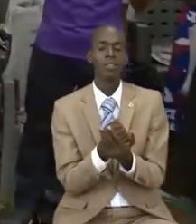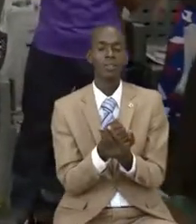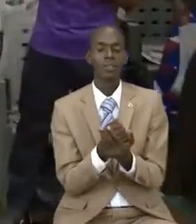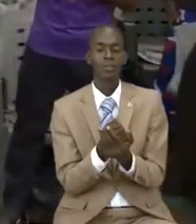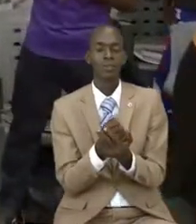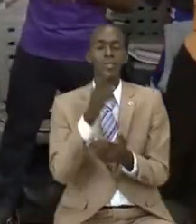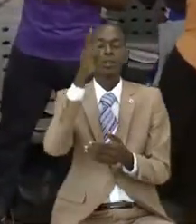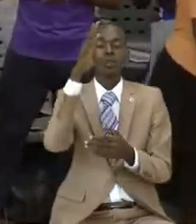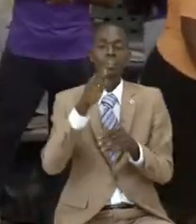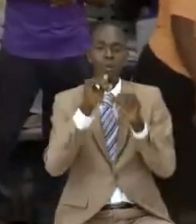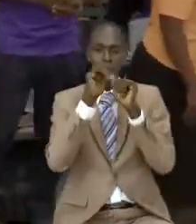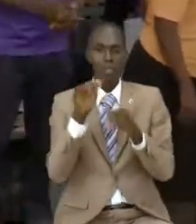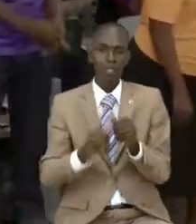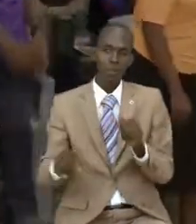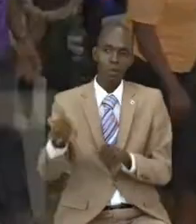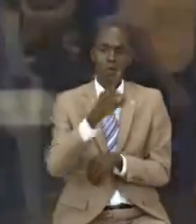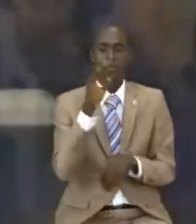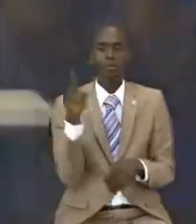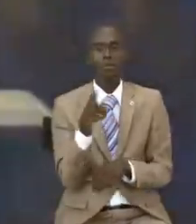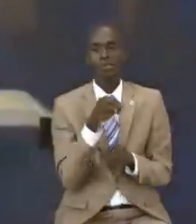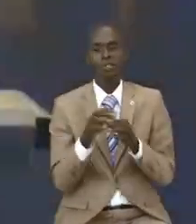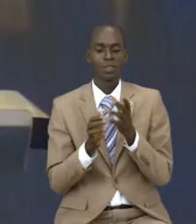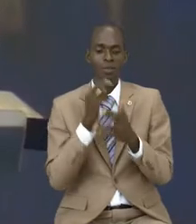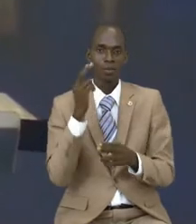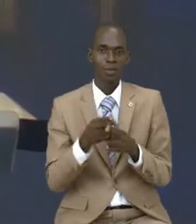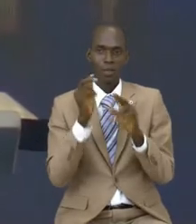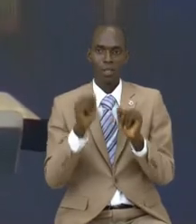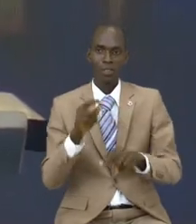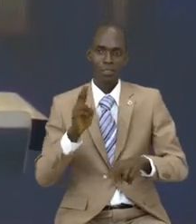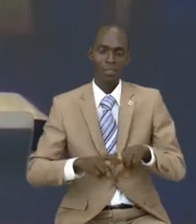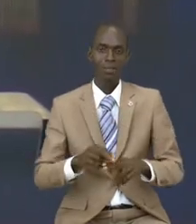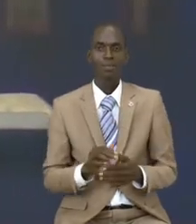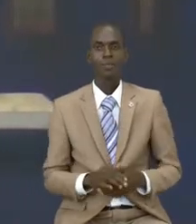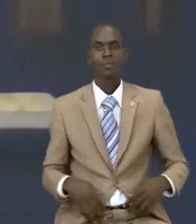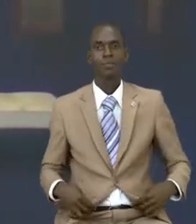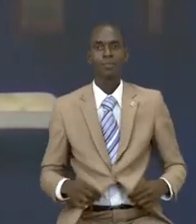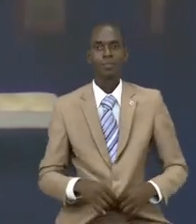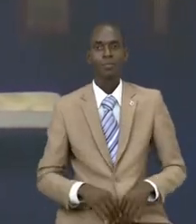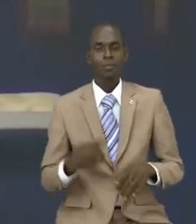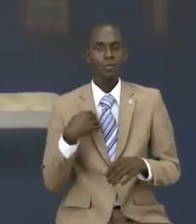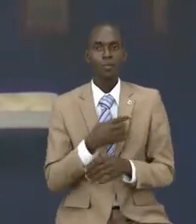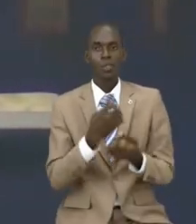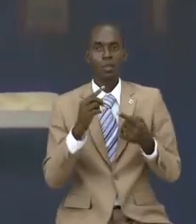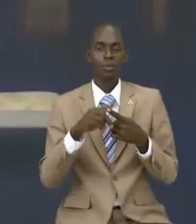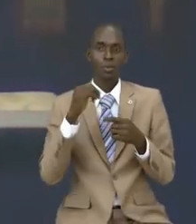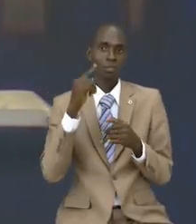God bless every one of you. You can sit down. We come to the